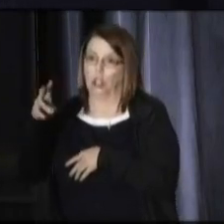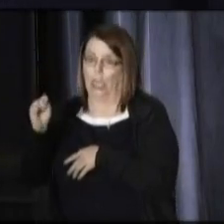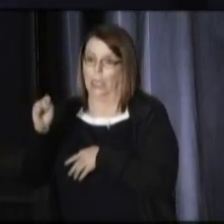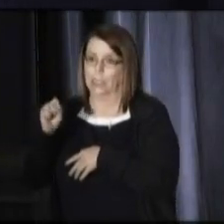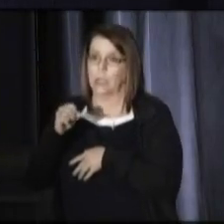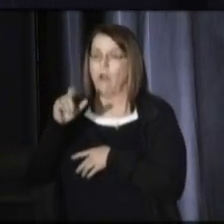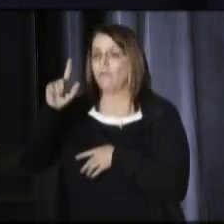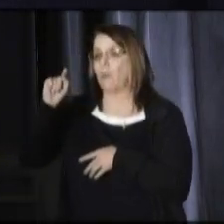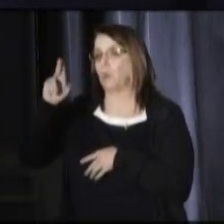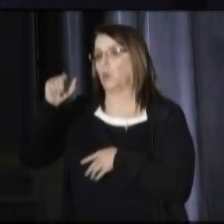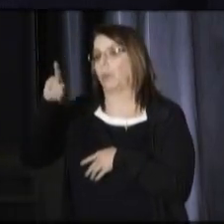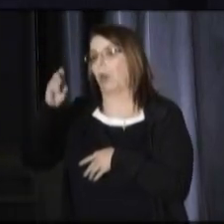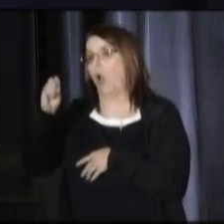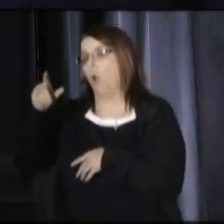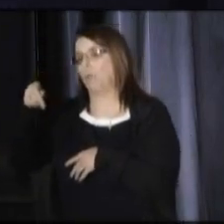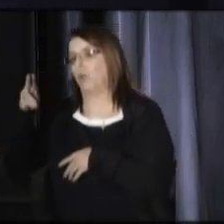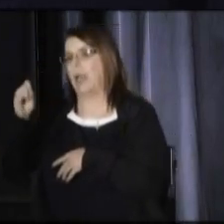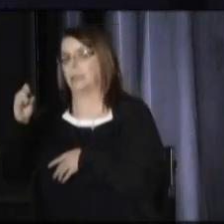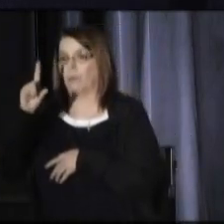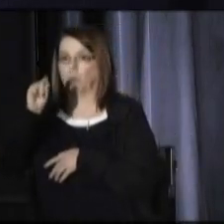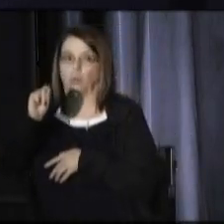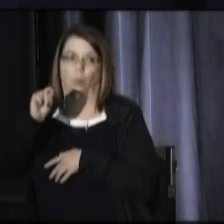our moderator, and then we'll get started.